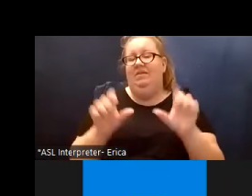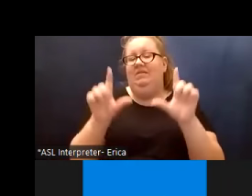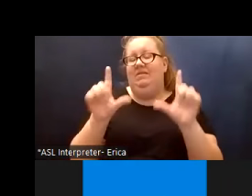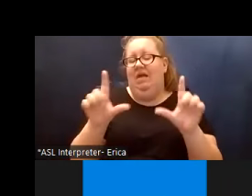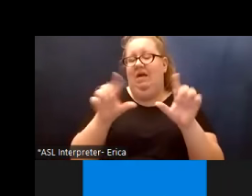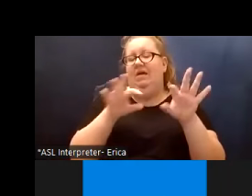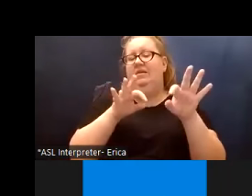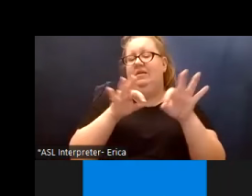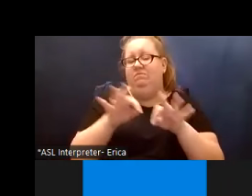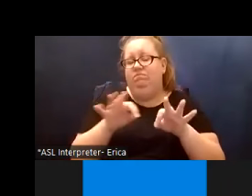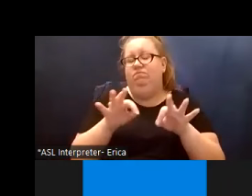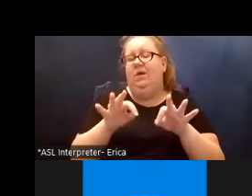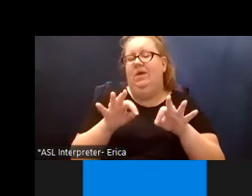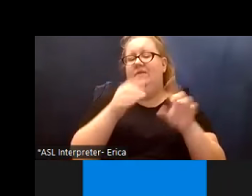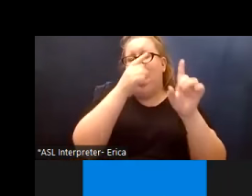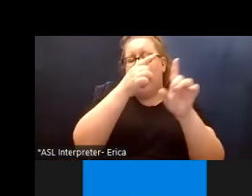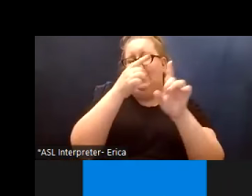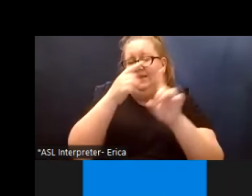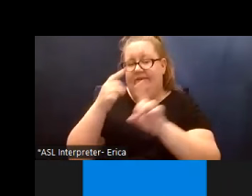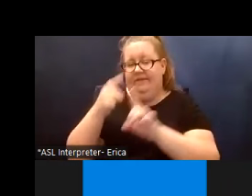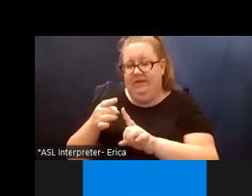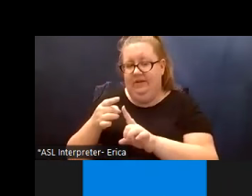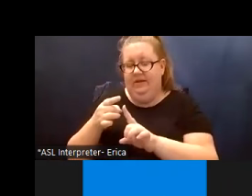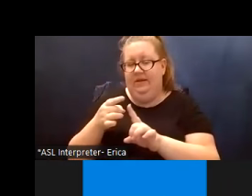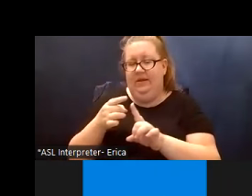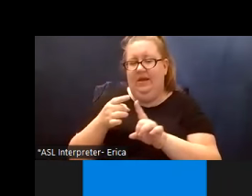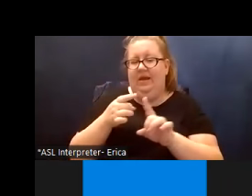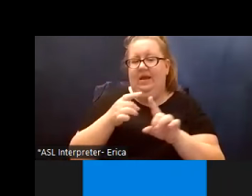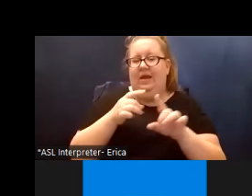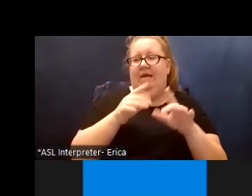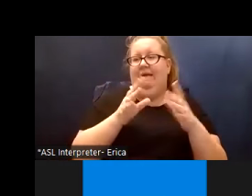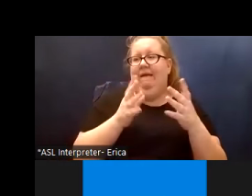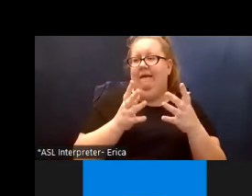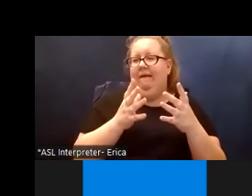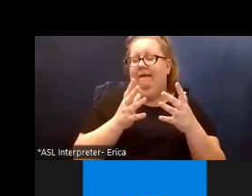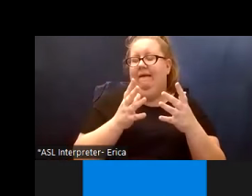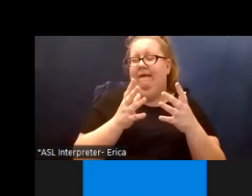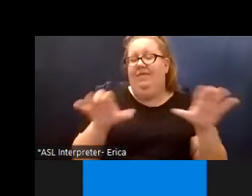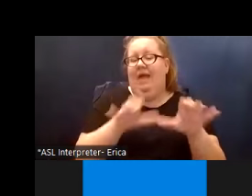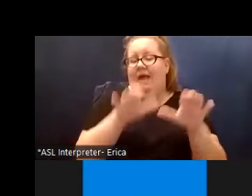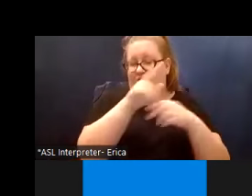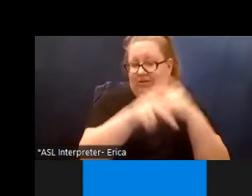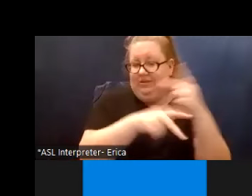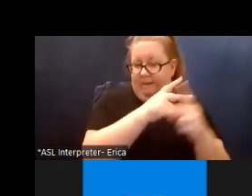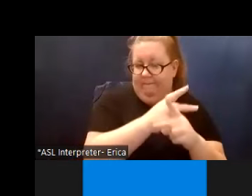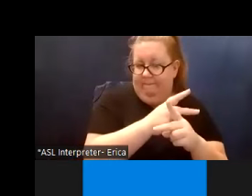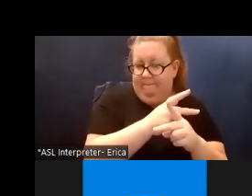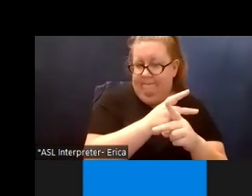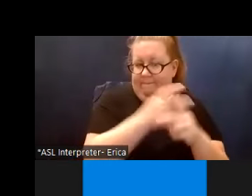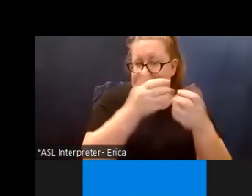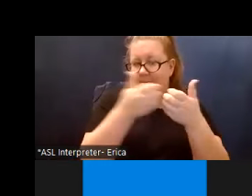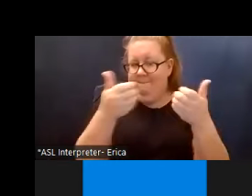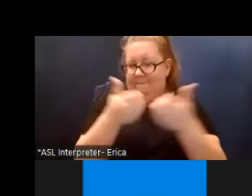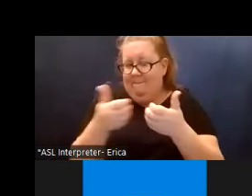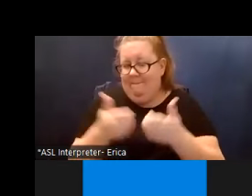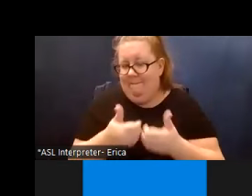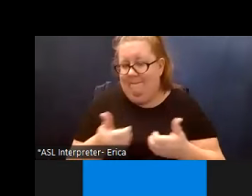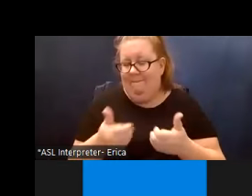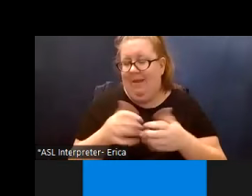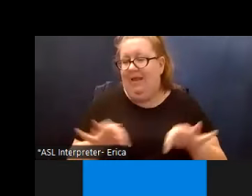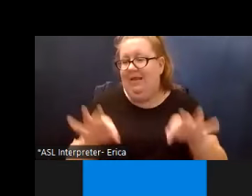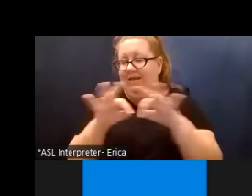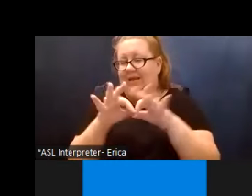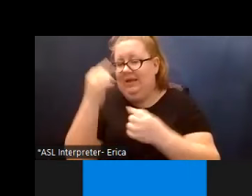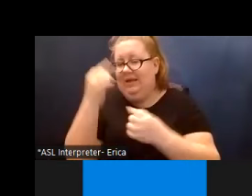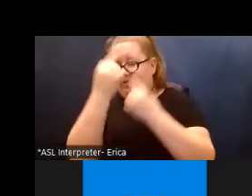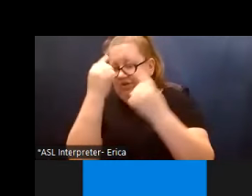some objectives broken out by action type. The key considerations that we might